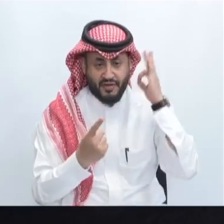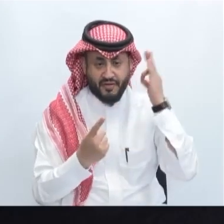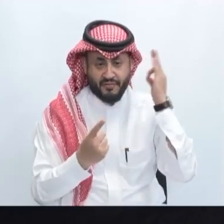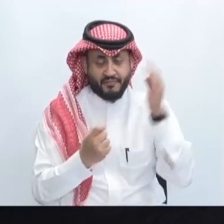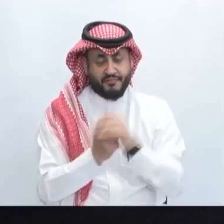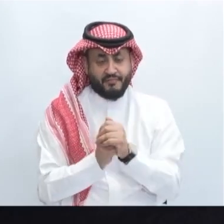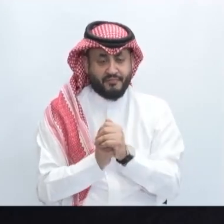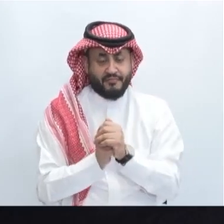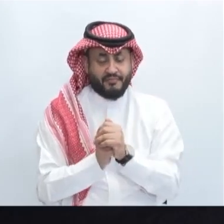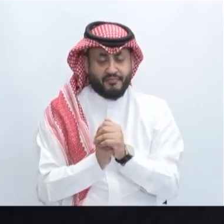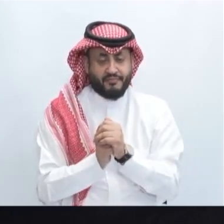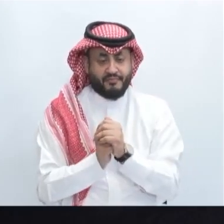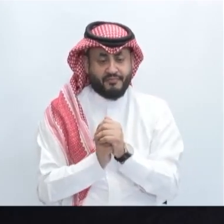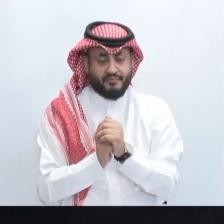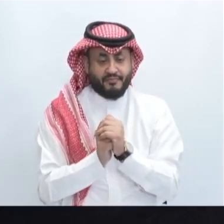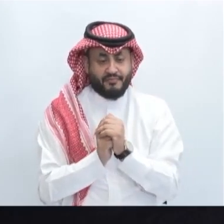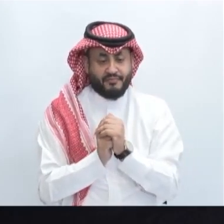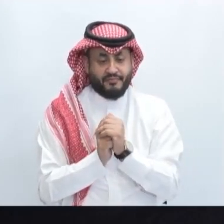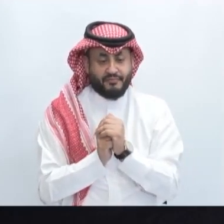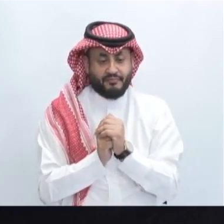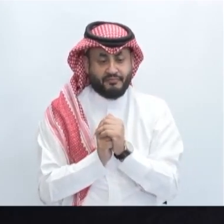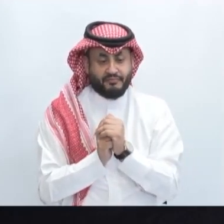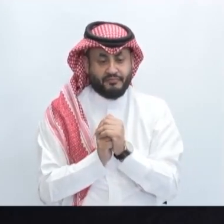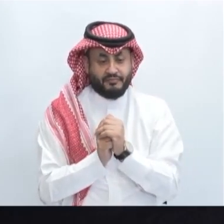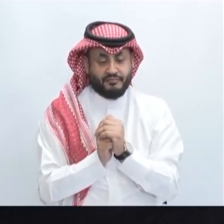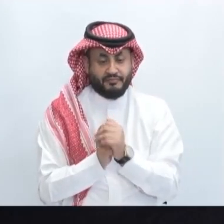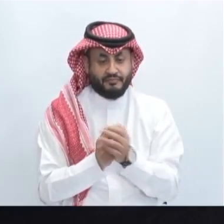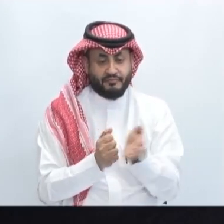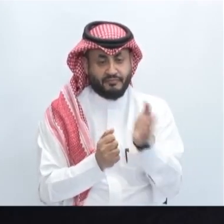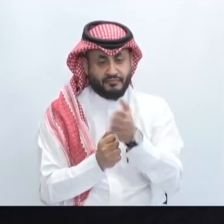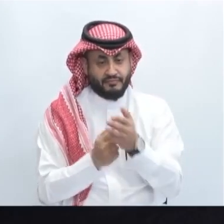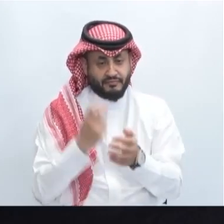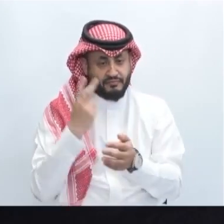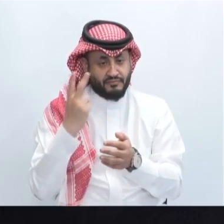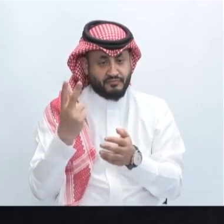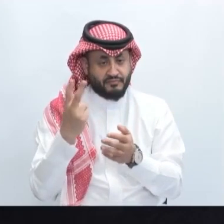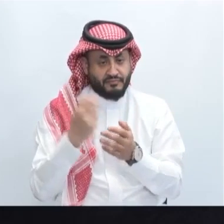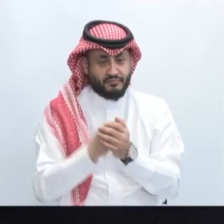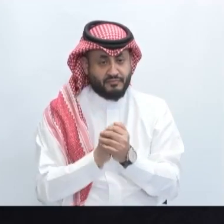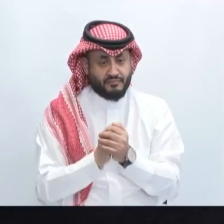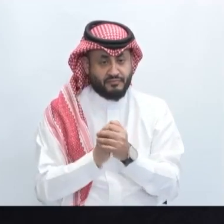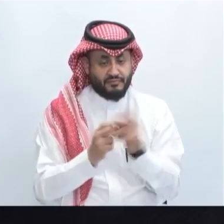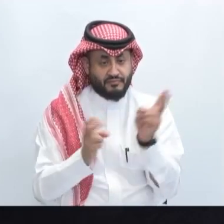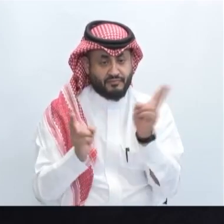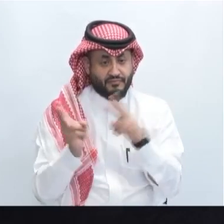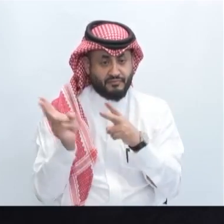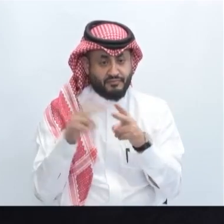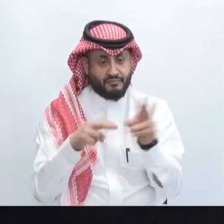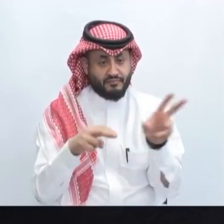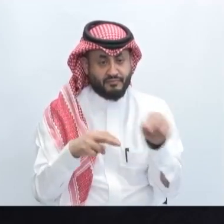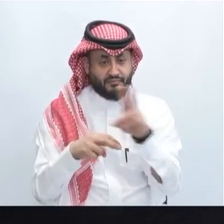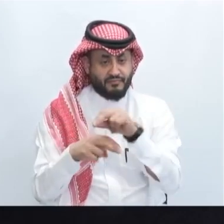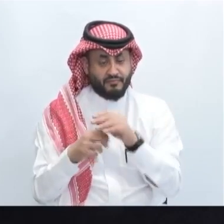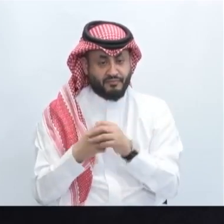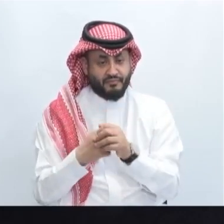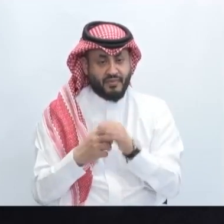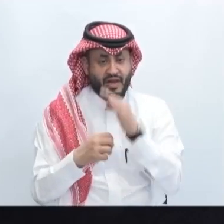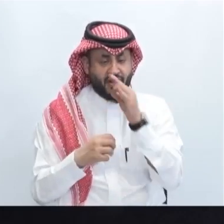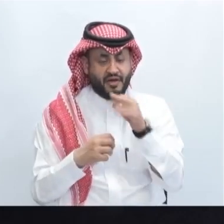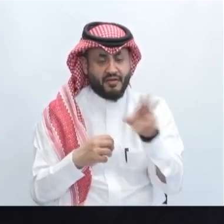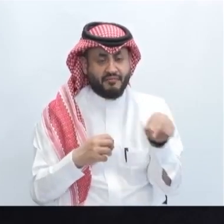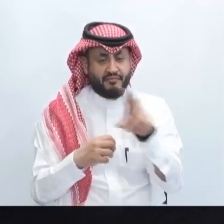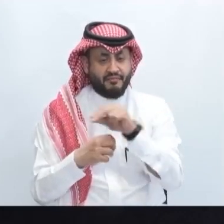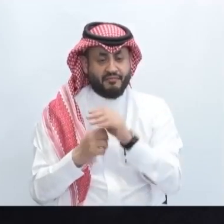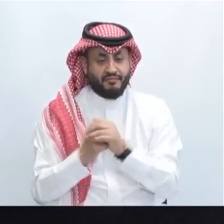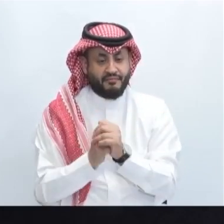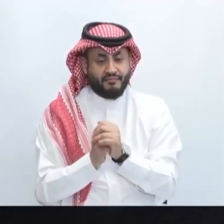conversation between the two friends. After that, we're going to practice. We're going to repeat after